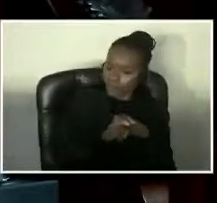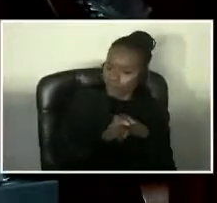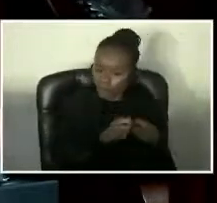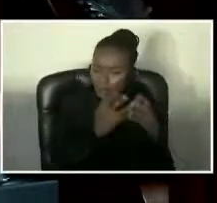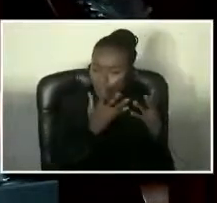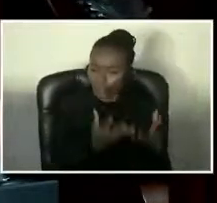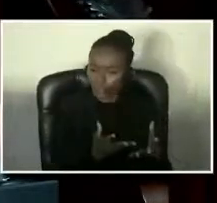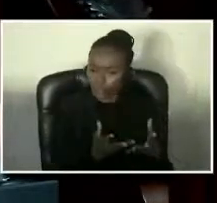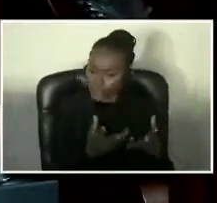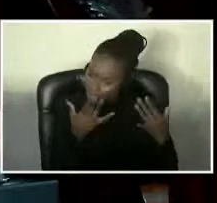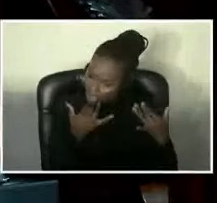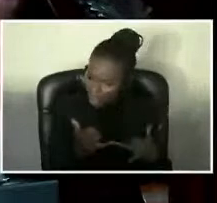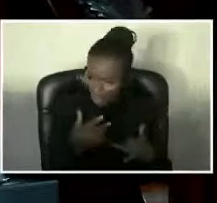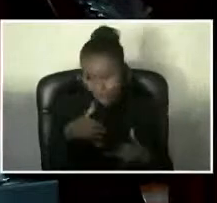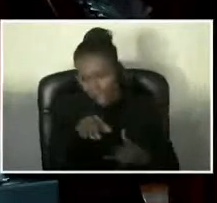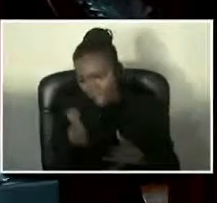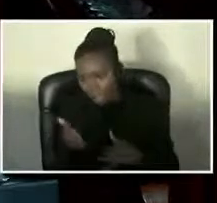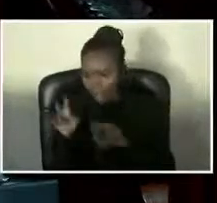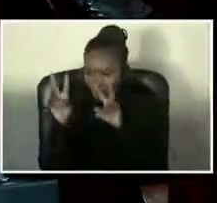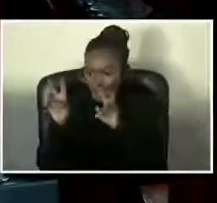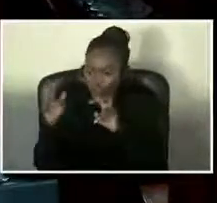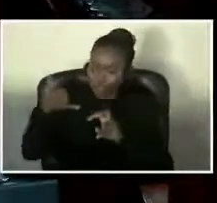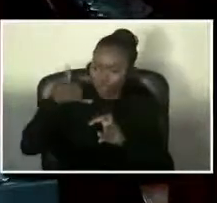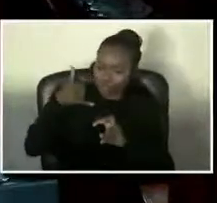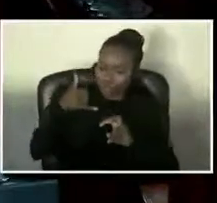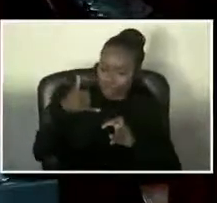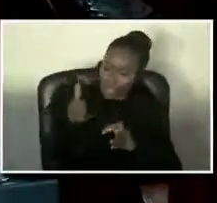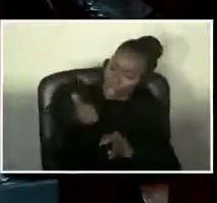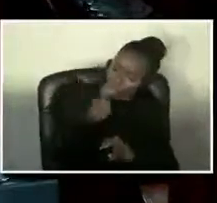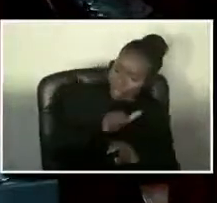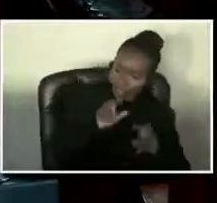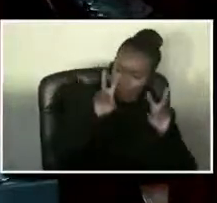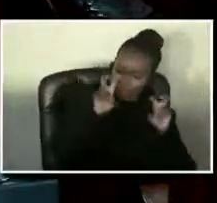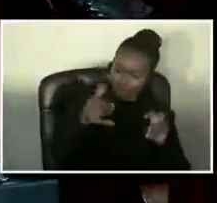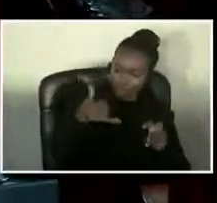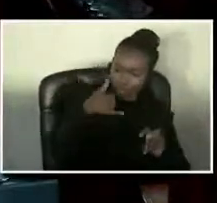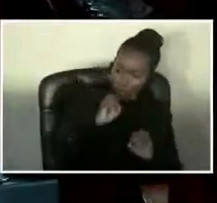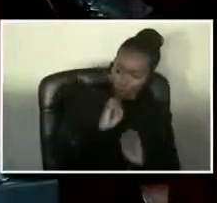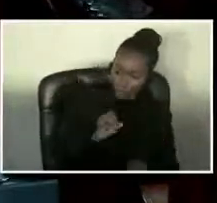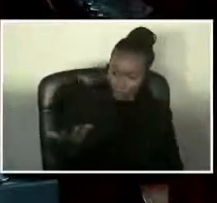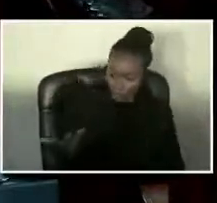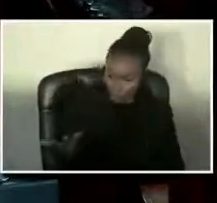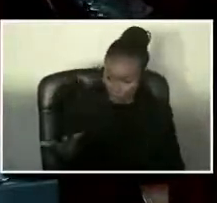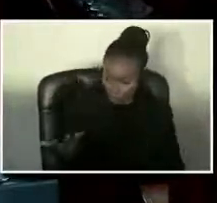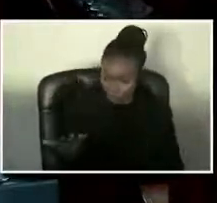matter so on other issues he calls what's the new young culture how when's insurance